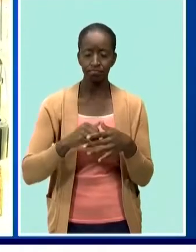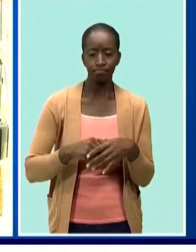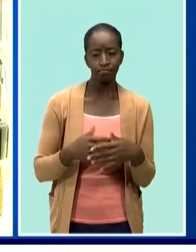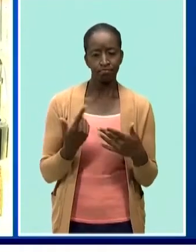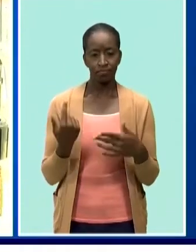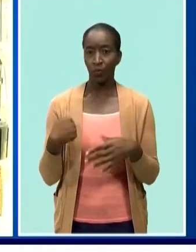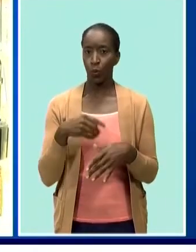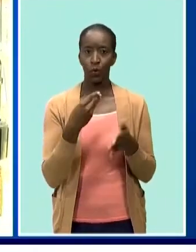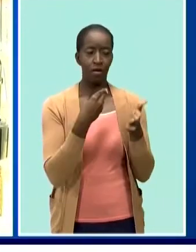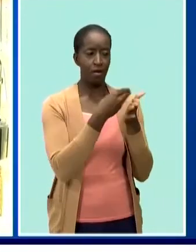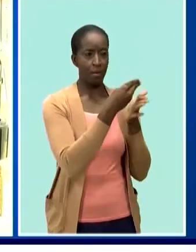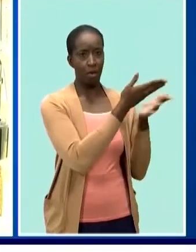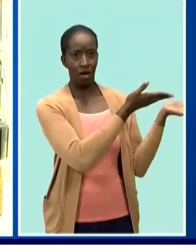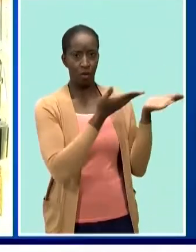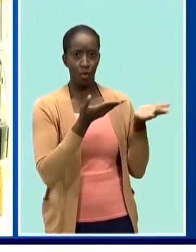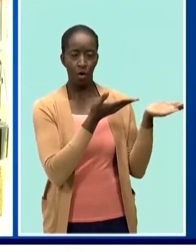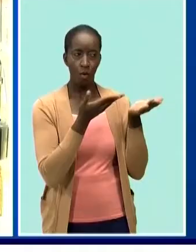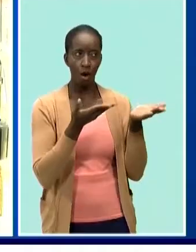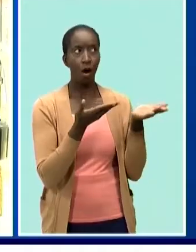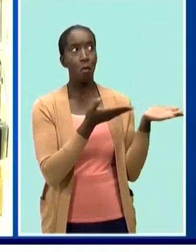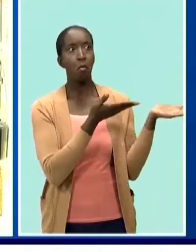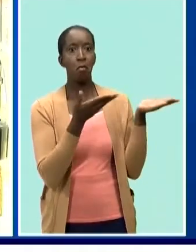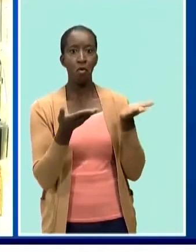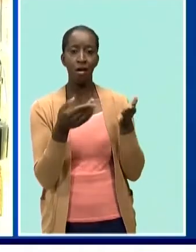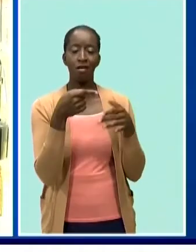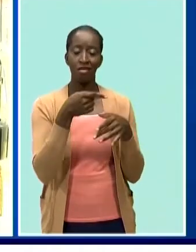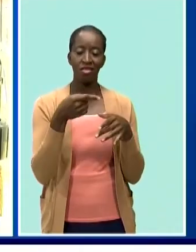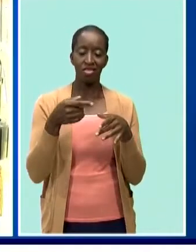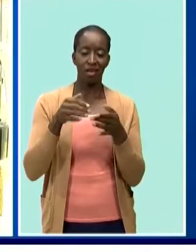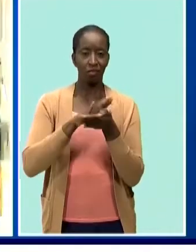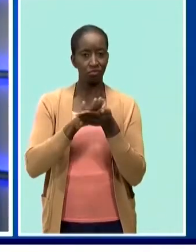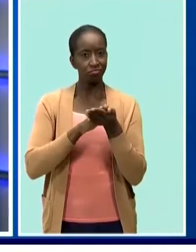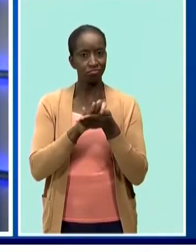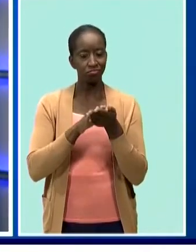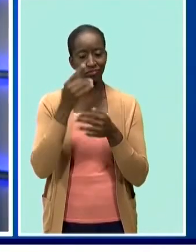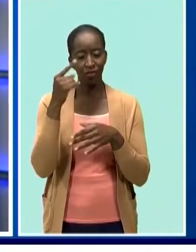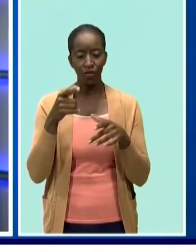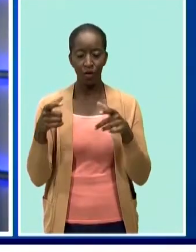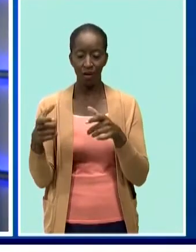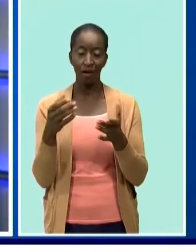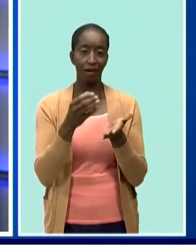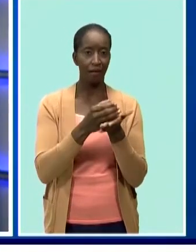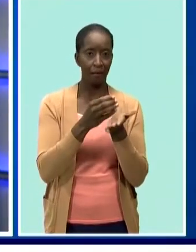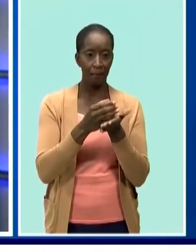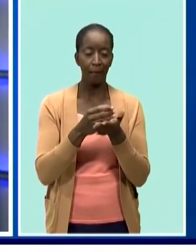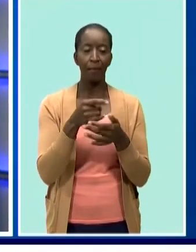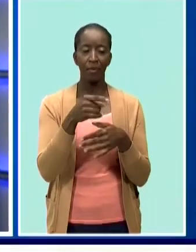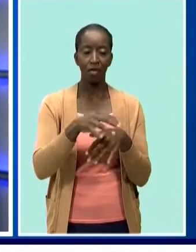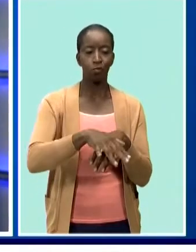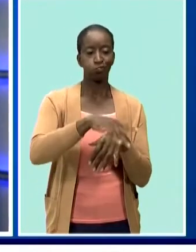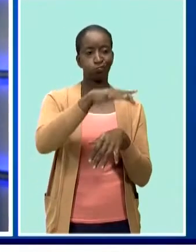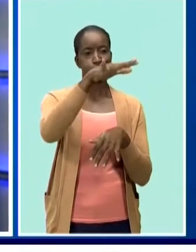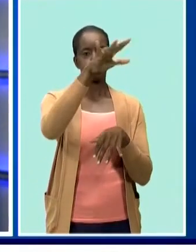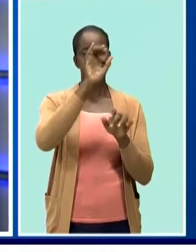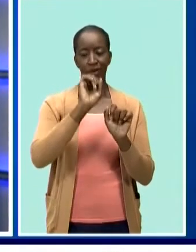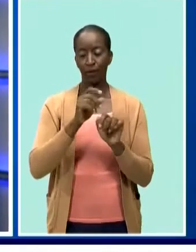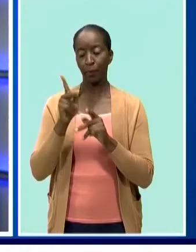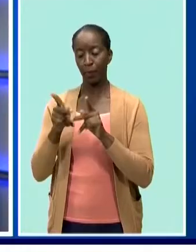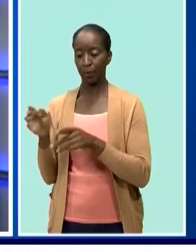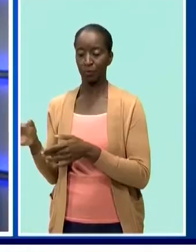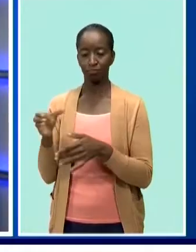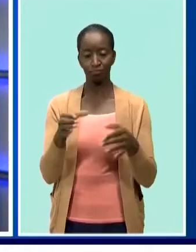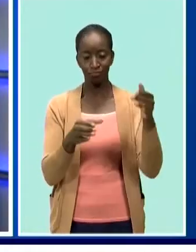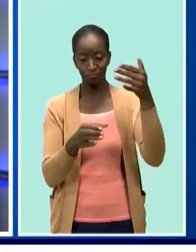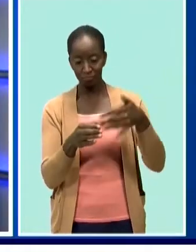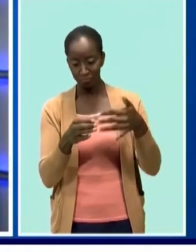liquid available was dishwash, so we decided we'd give that a try first of all. Now, while the offer is only currently limited to dishwashing liquid, there's